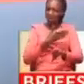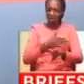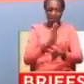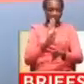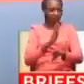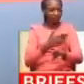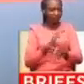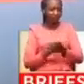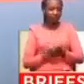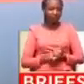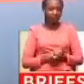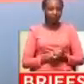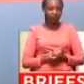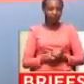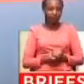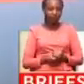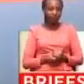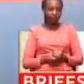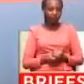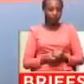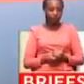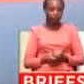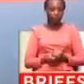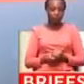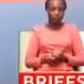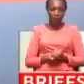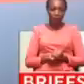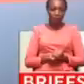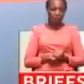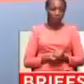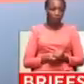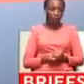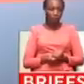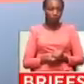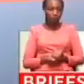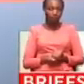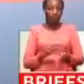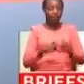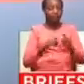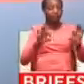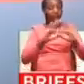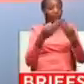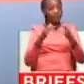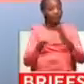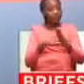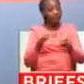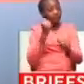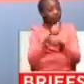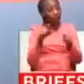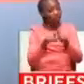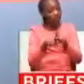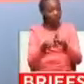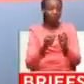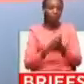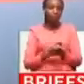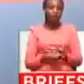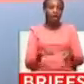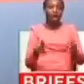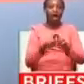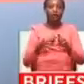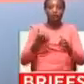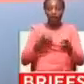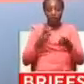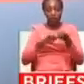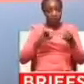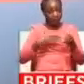not just in the industry, man. There's you know, families that do that to one another. There's even Erica's aunt, my wife's